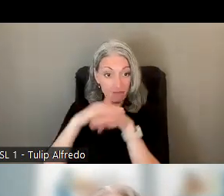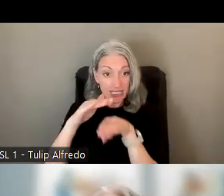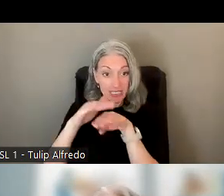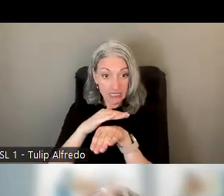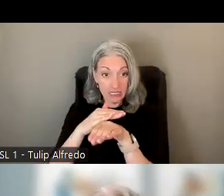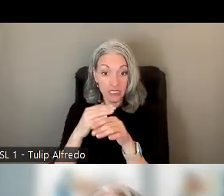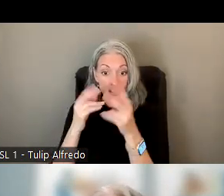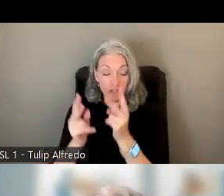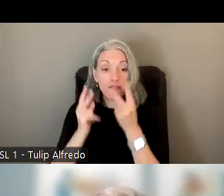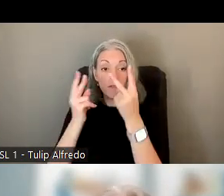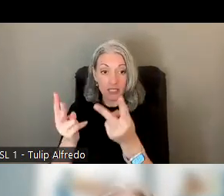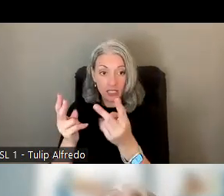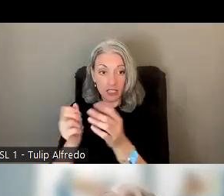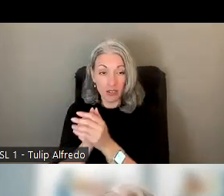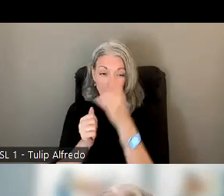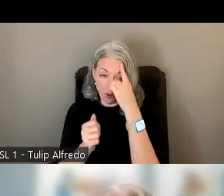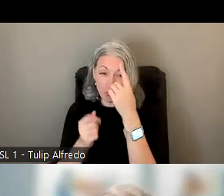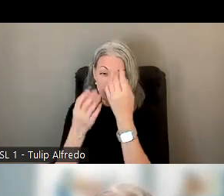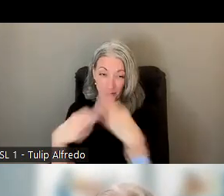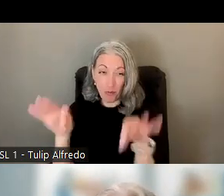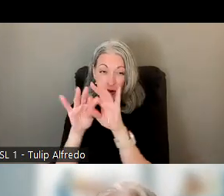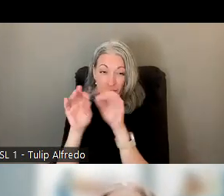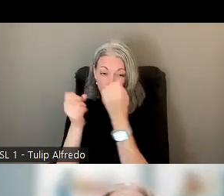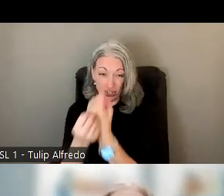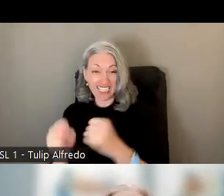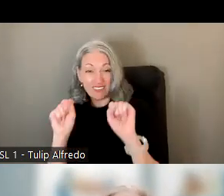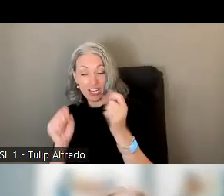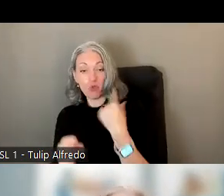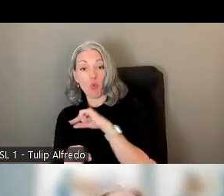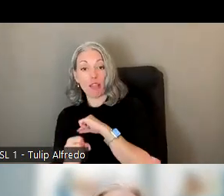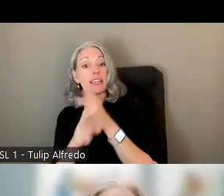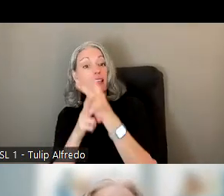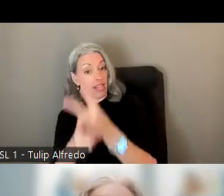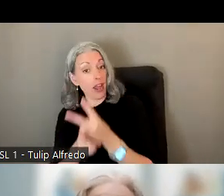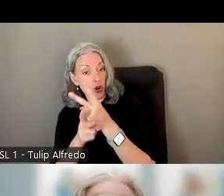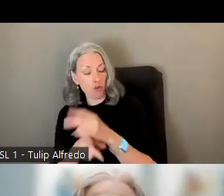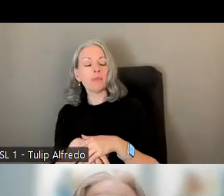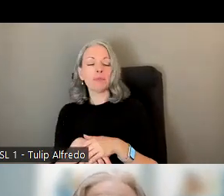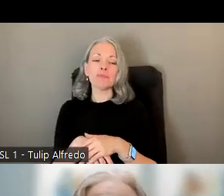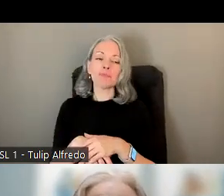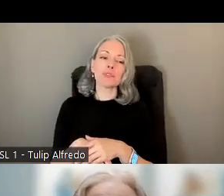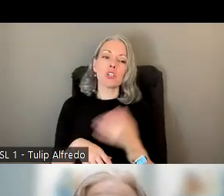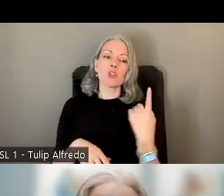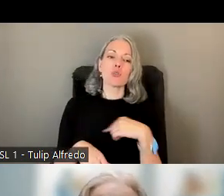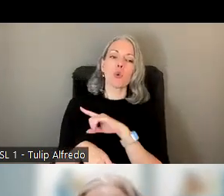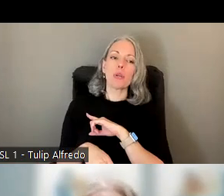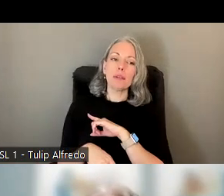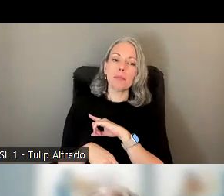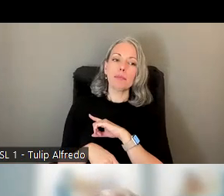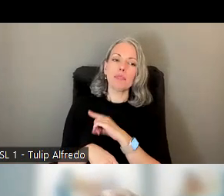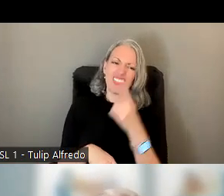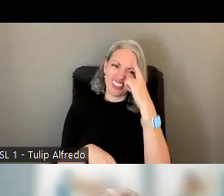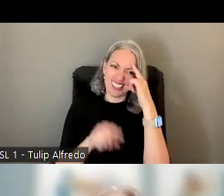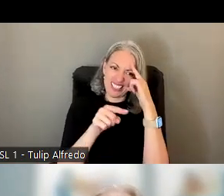they felt was important for their safety and honestly for quality of their care. So we think this is a